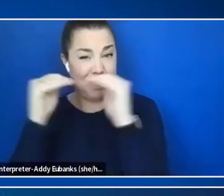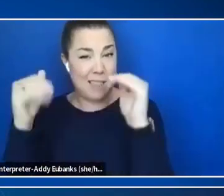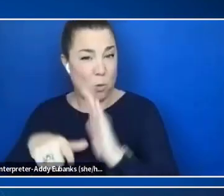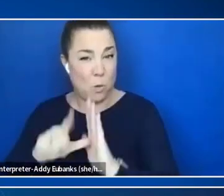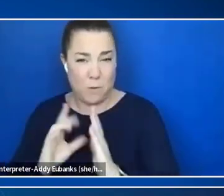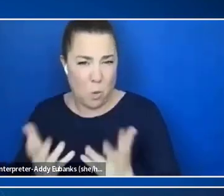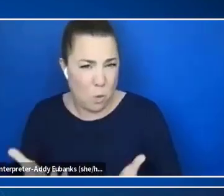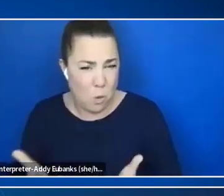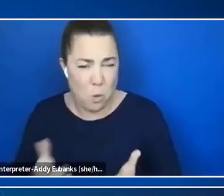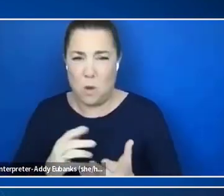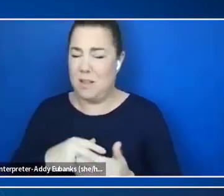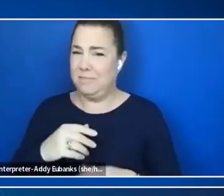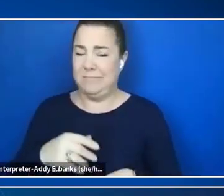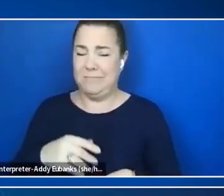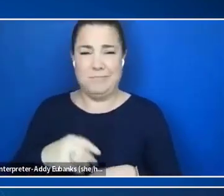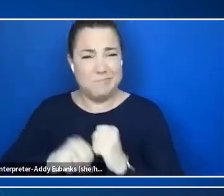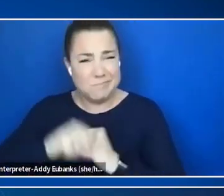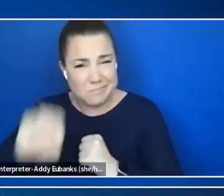movement.